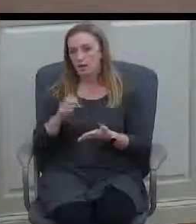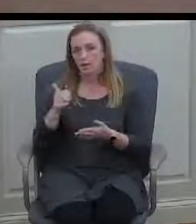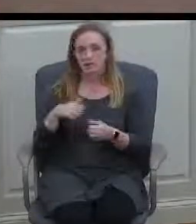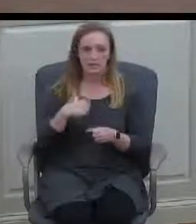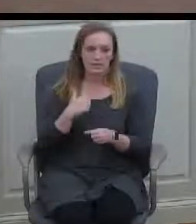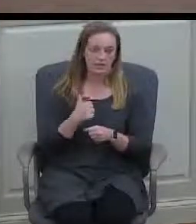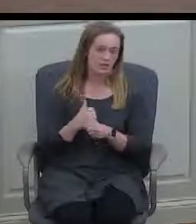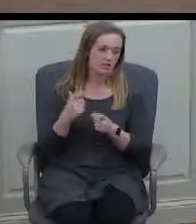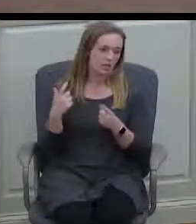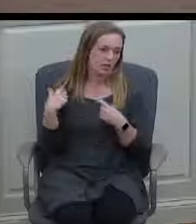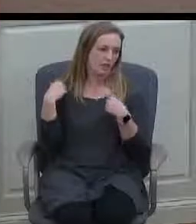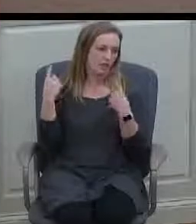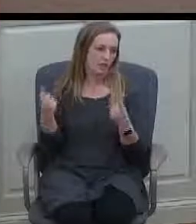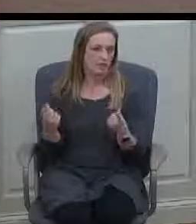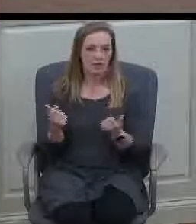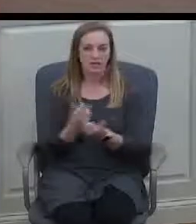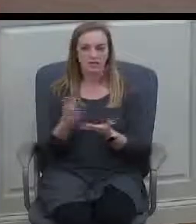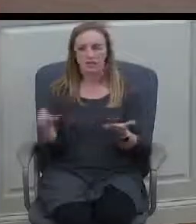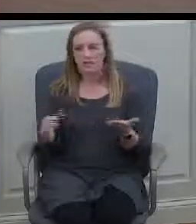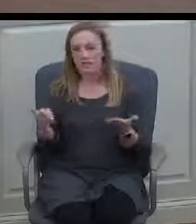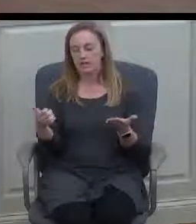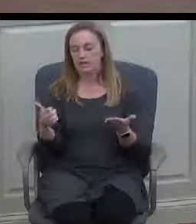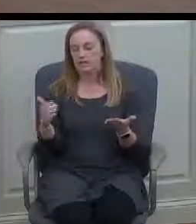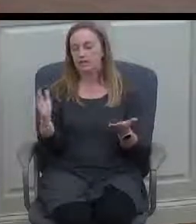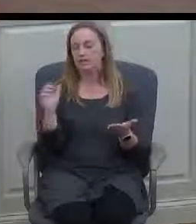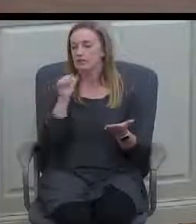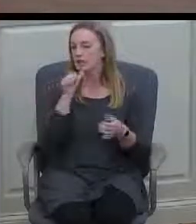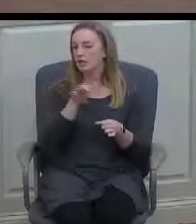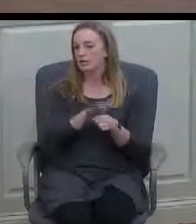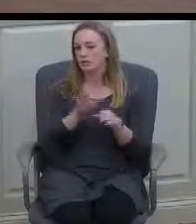else going on. I think there was a little bit of lack of focus on that, which, we